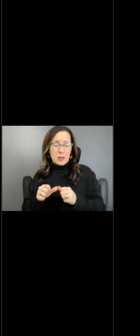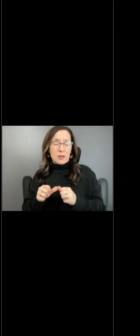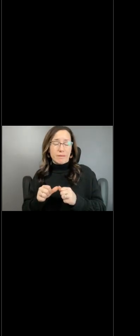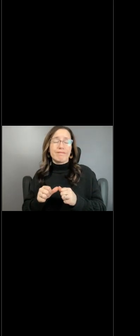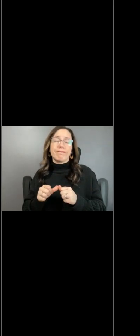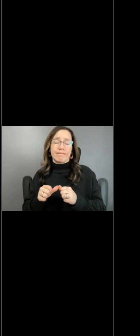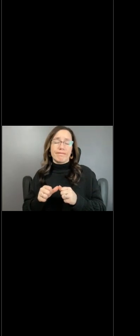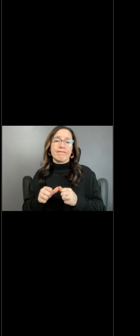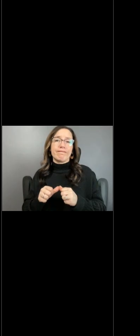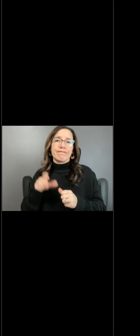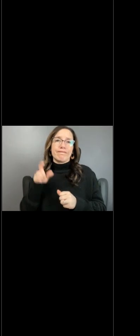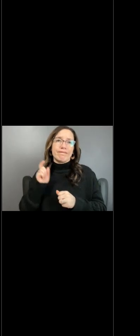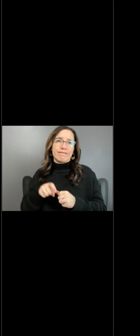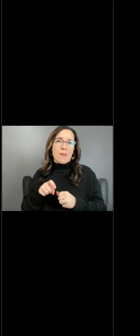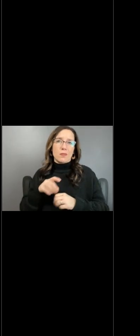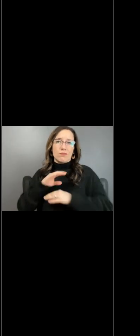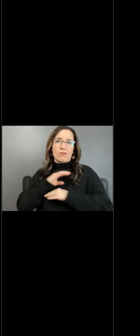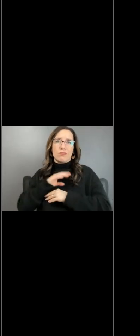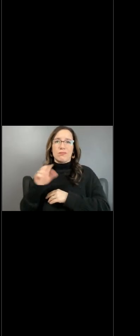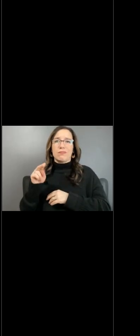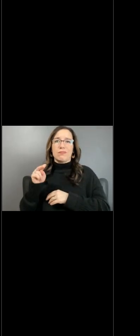must meet ANSI